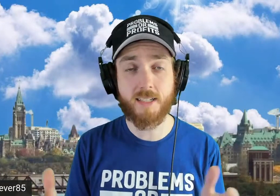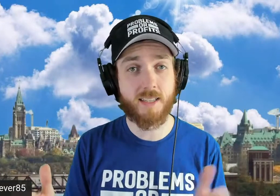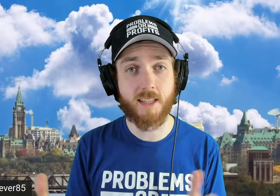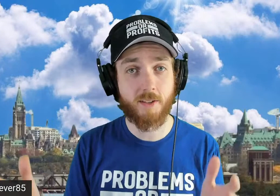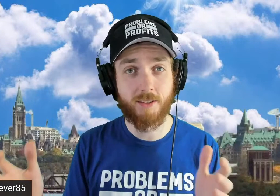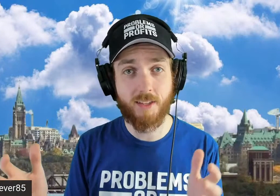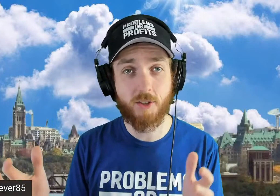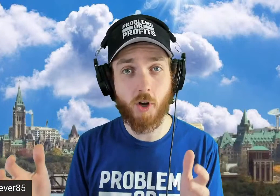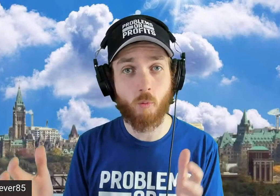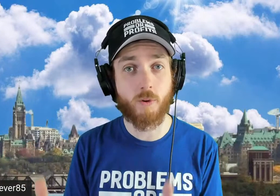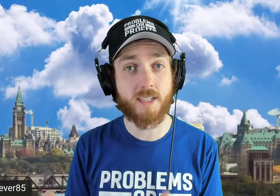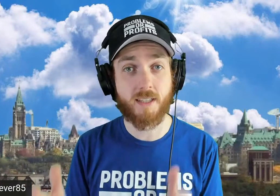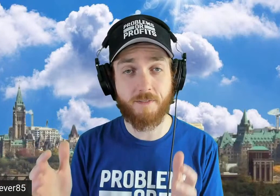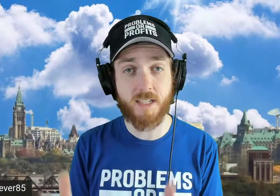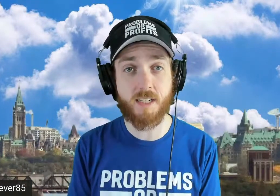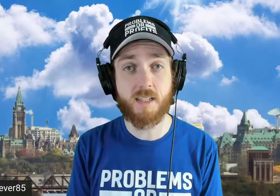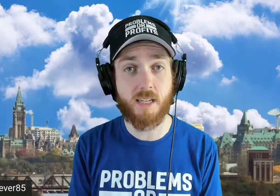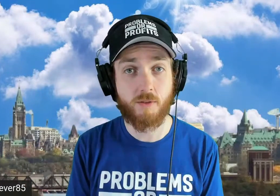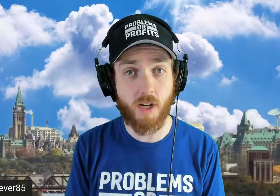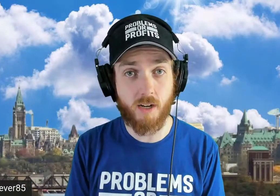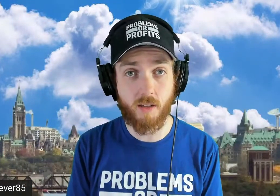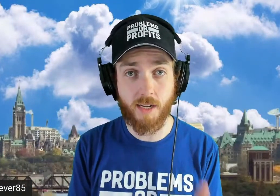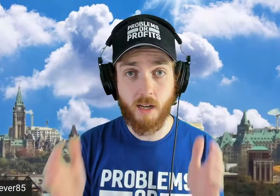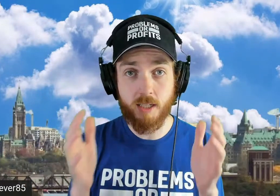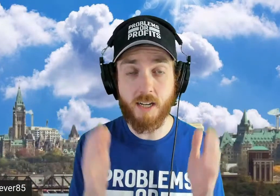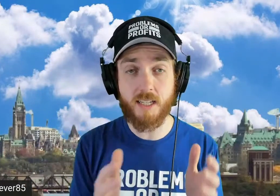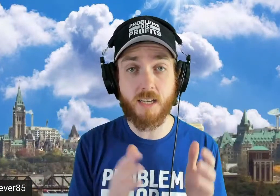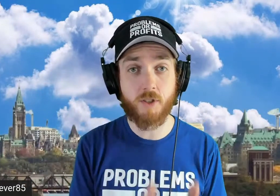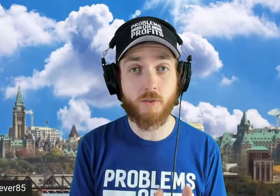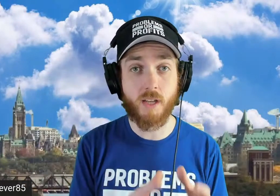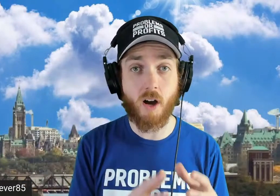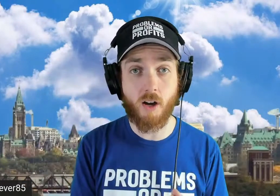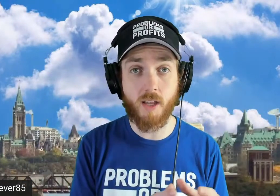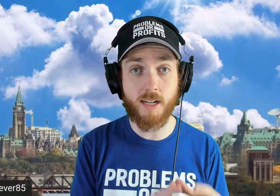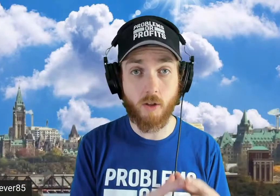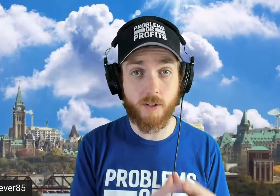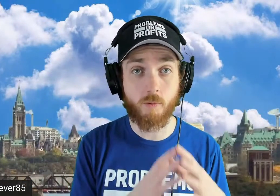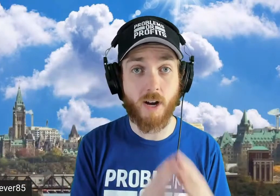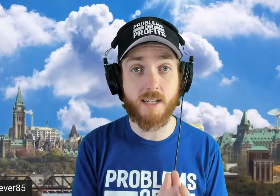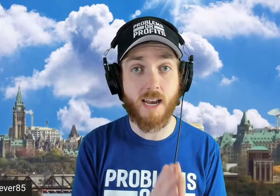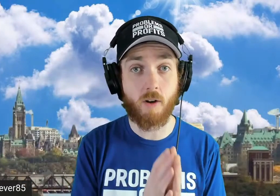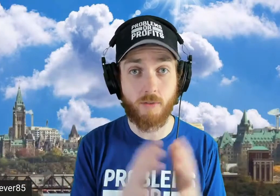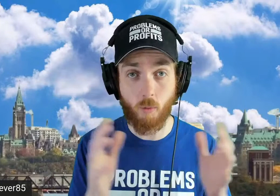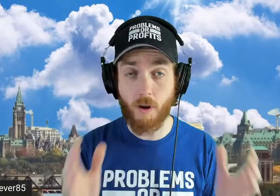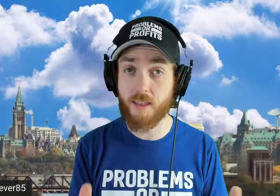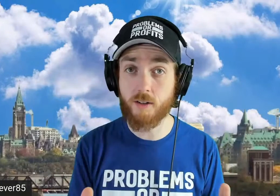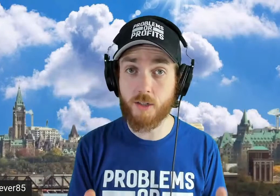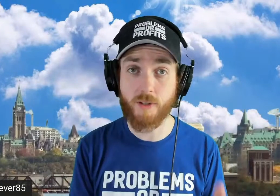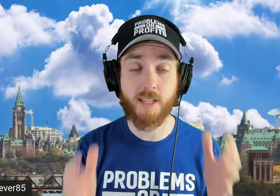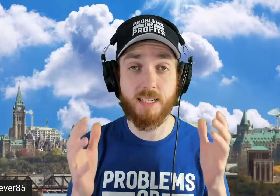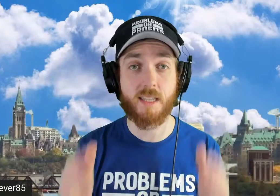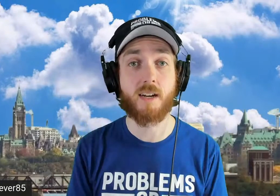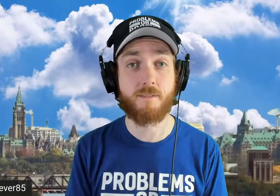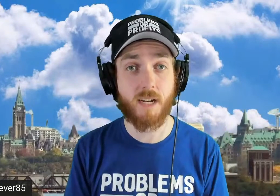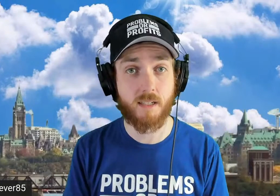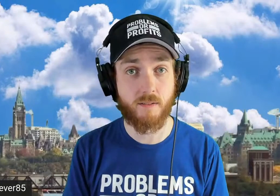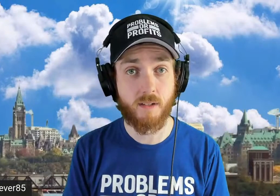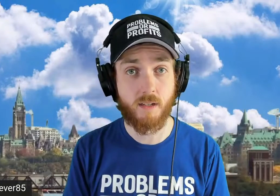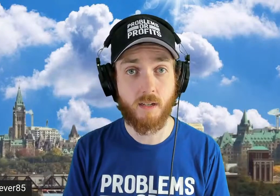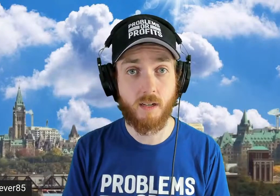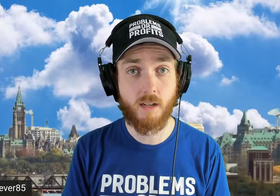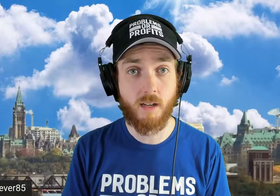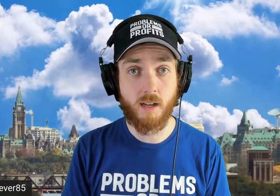I honestly think that there's a risk that if this continues on, studies have shown that online learning right now, the way they're doing it is not